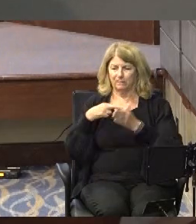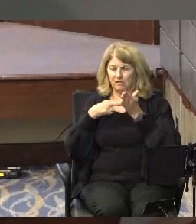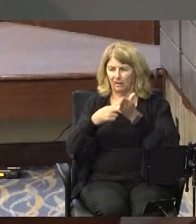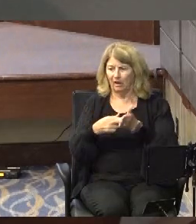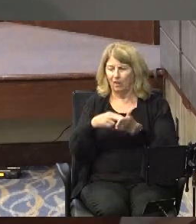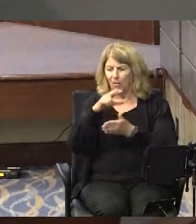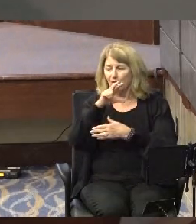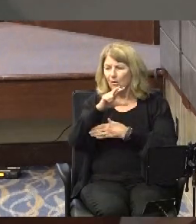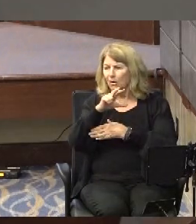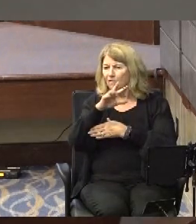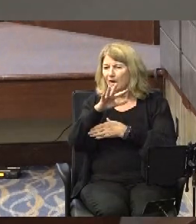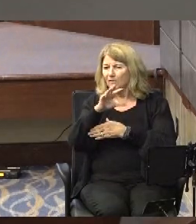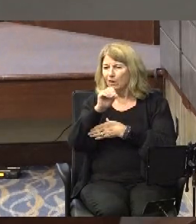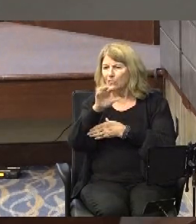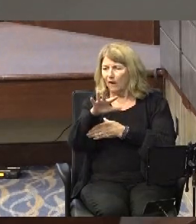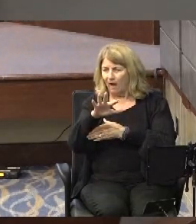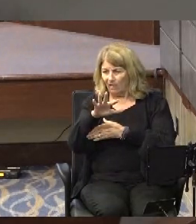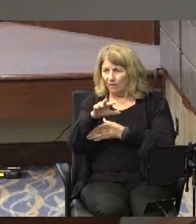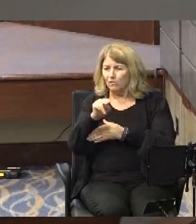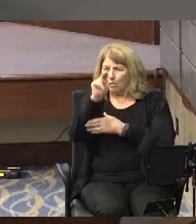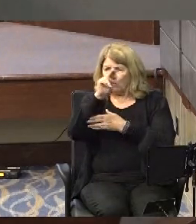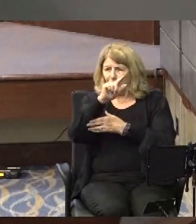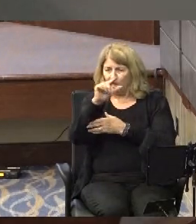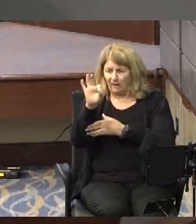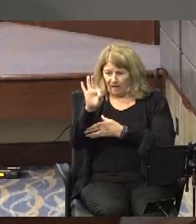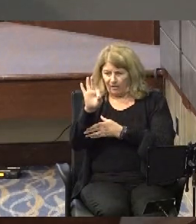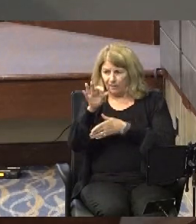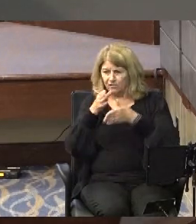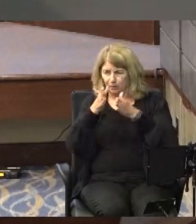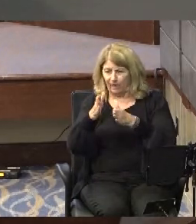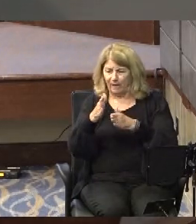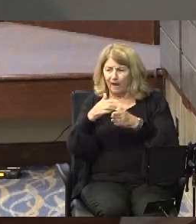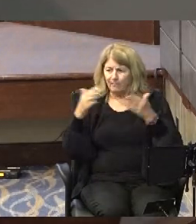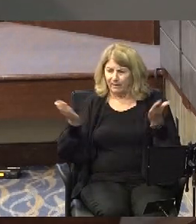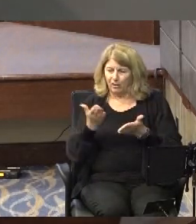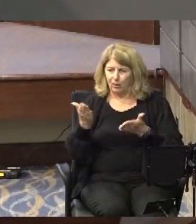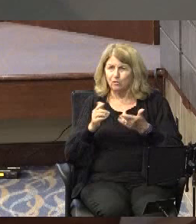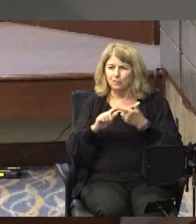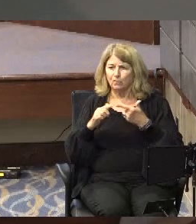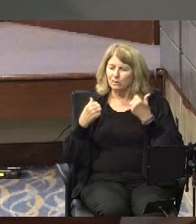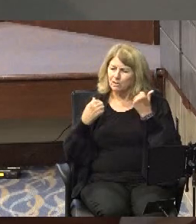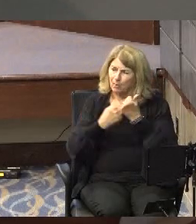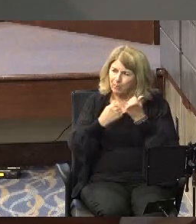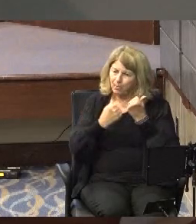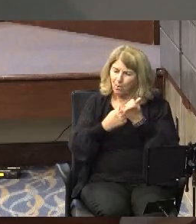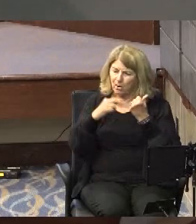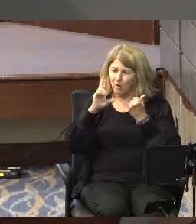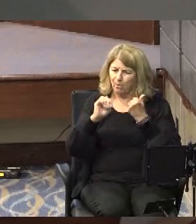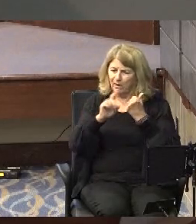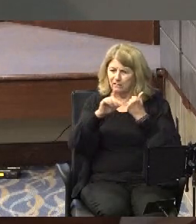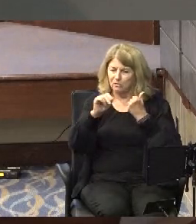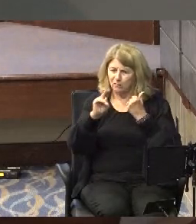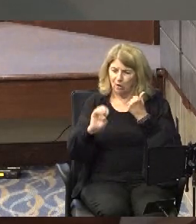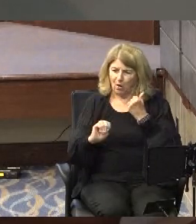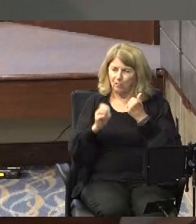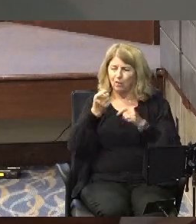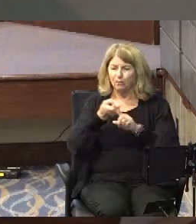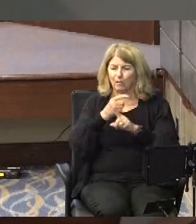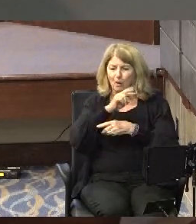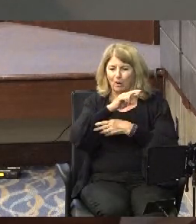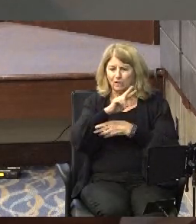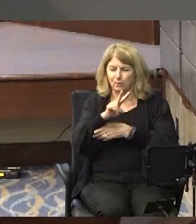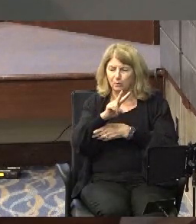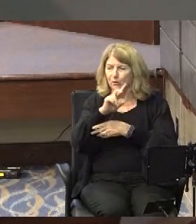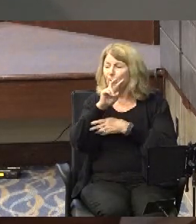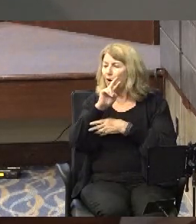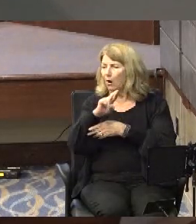29th Street. I'm here to express my support for the request to rezone the property from R2 to O1. My hope